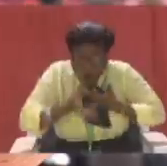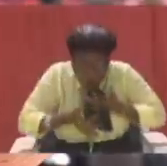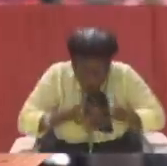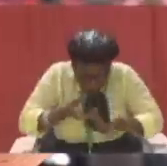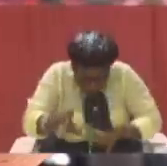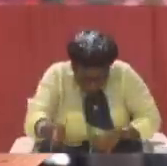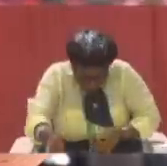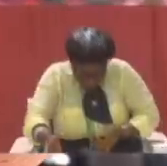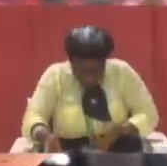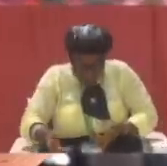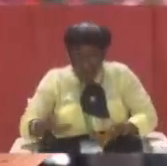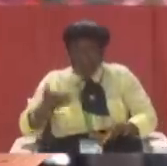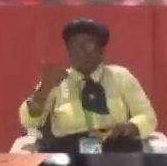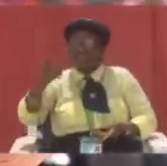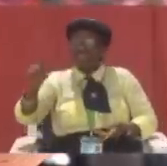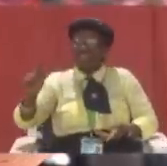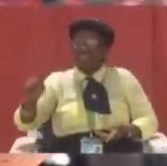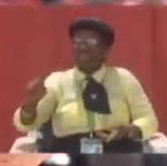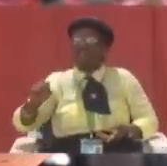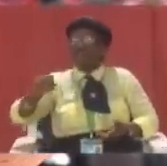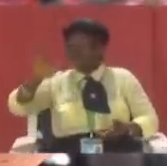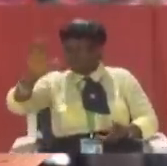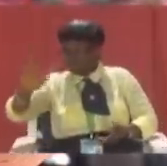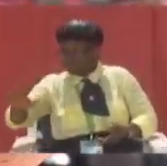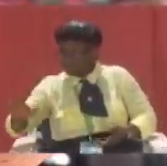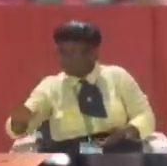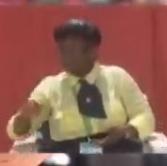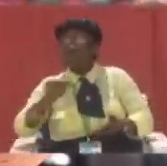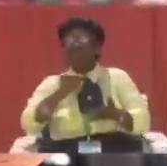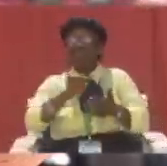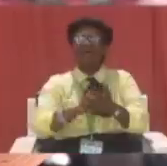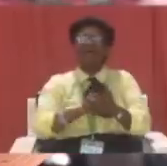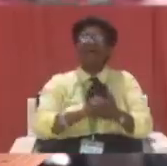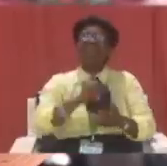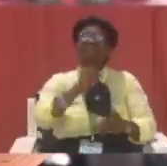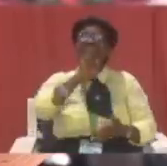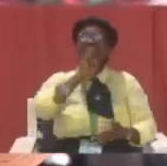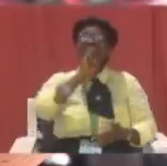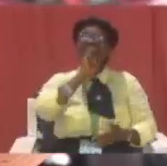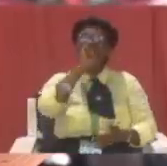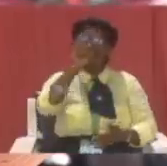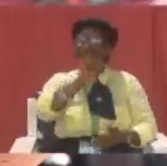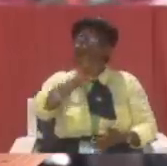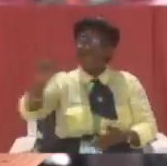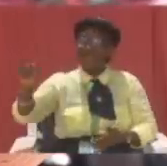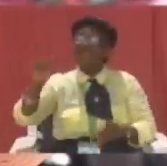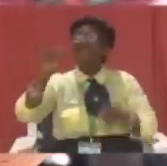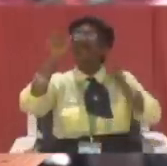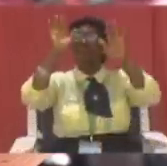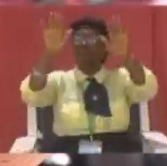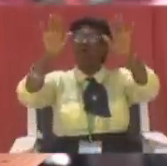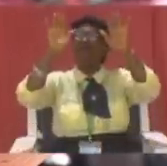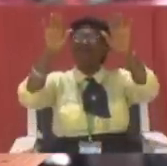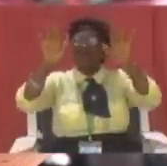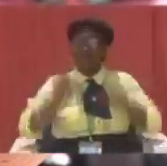child. That is a wonder. You see,